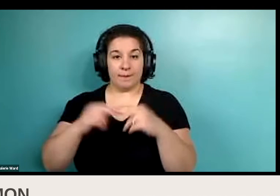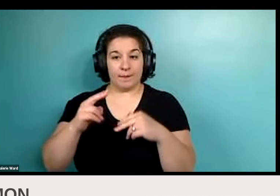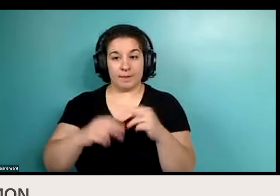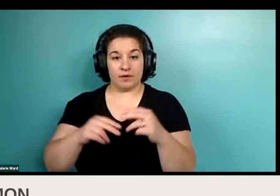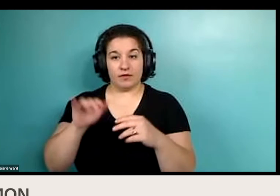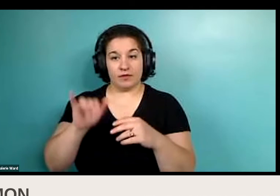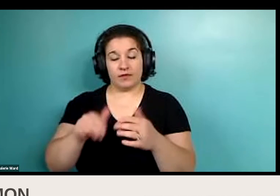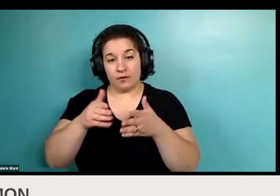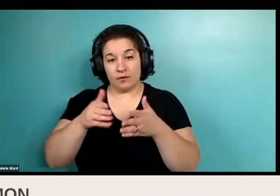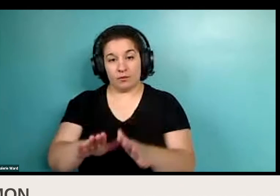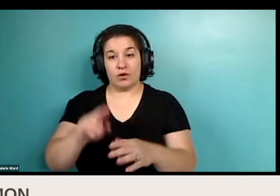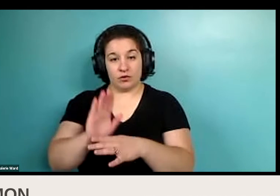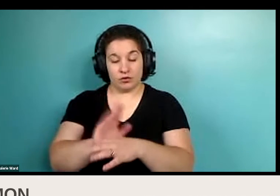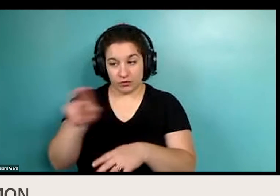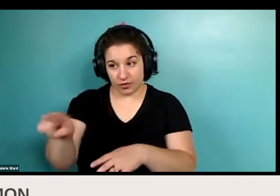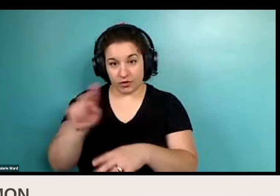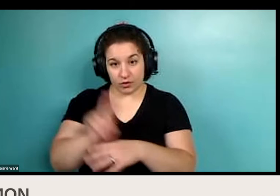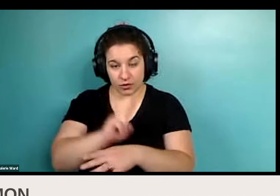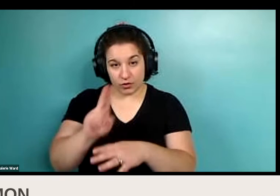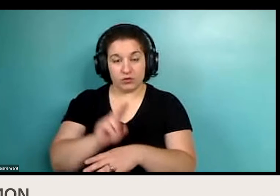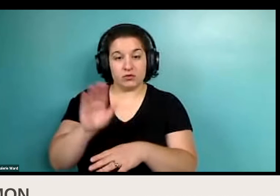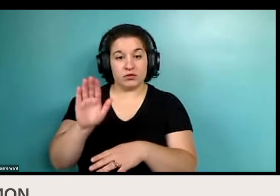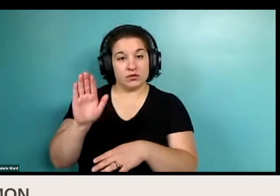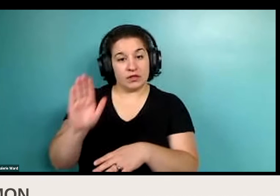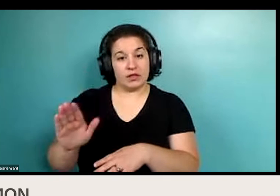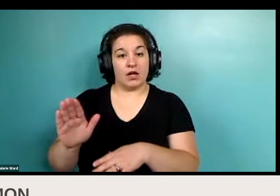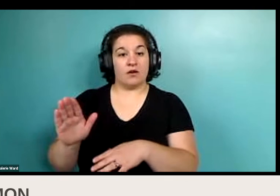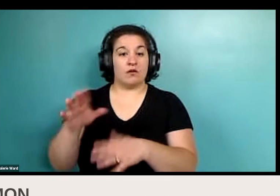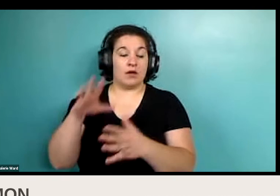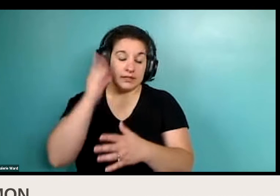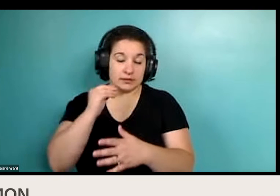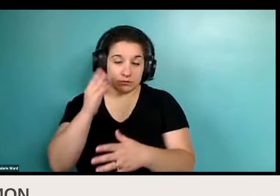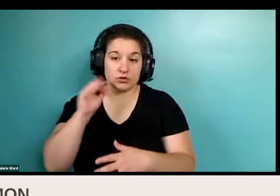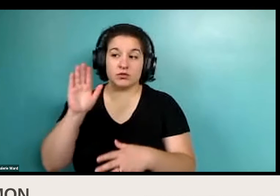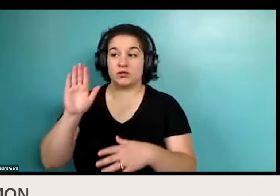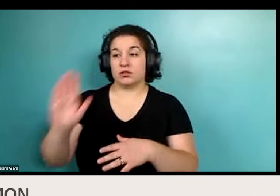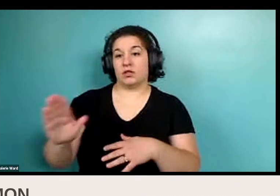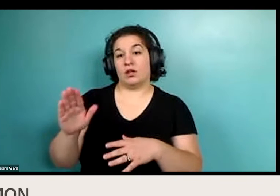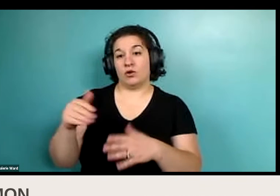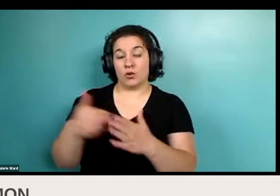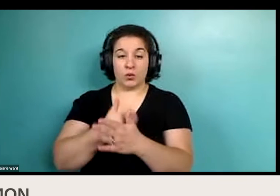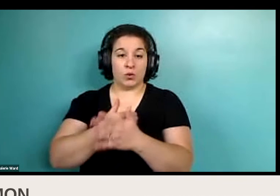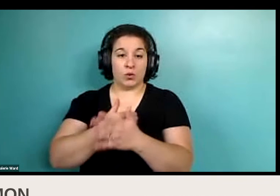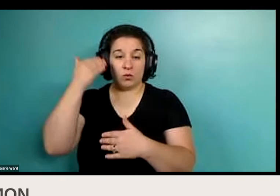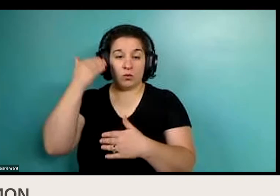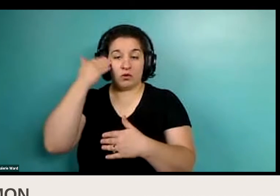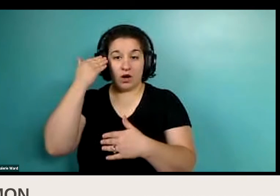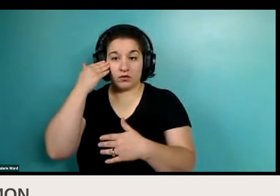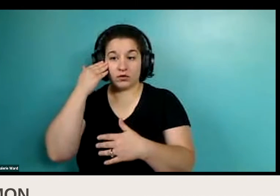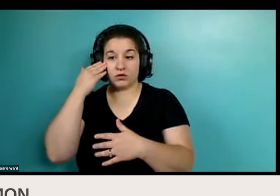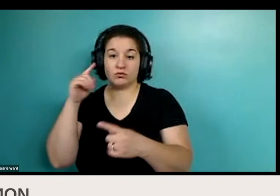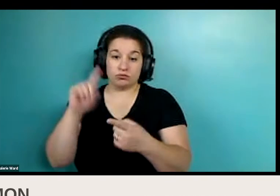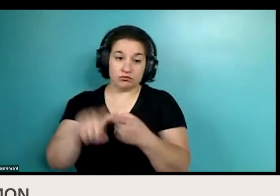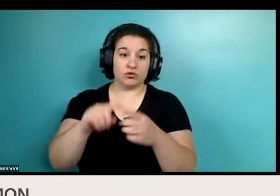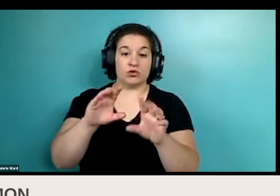newly acquired knowledge towards a final assignment and towards future classwork. UB is a tier 1 research institute, and